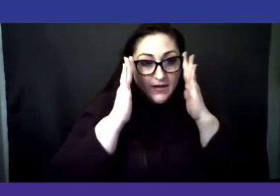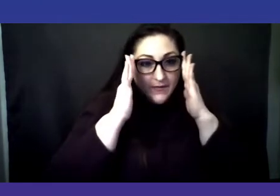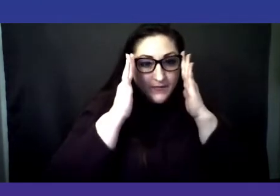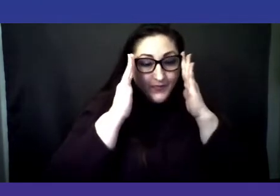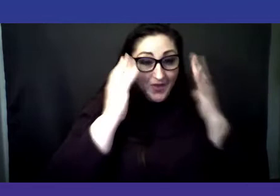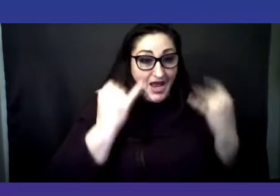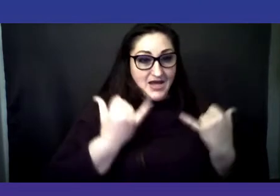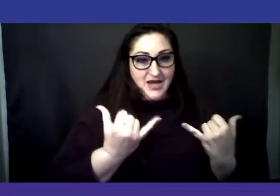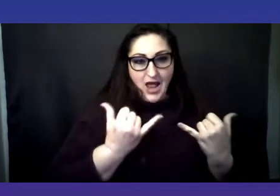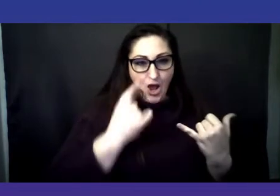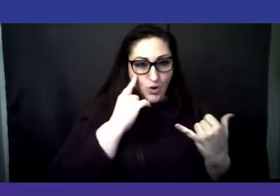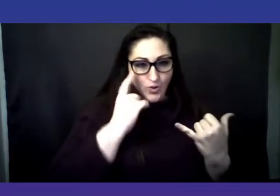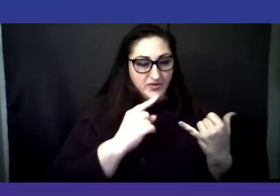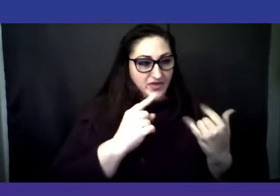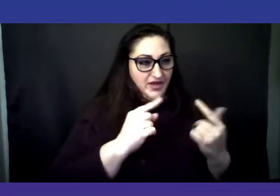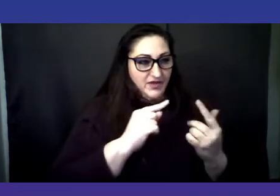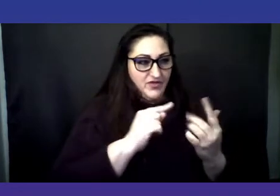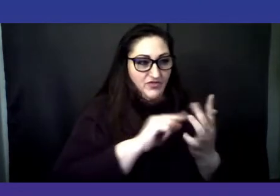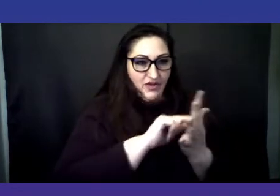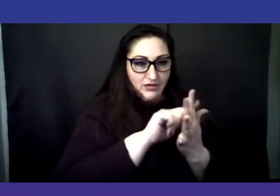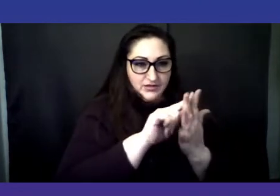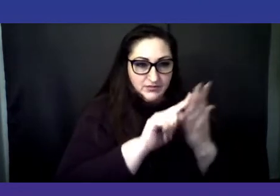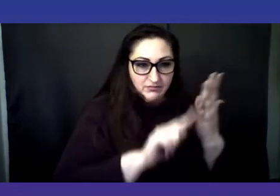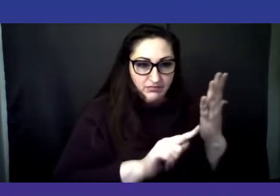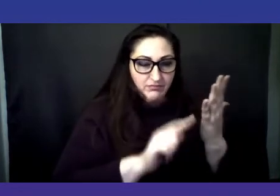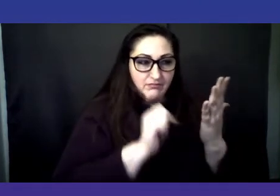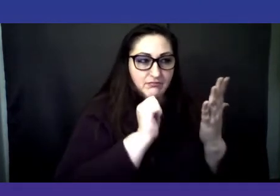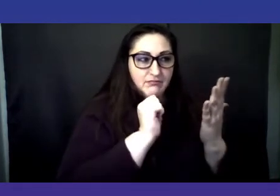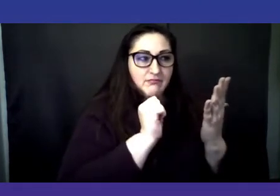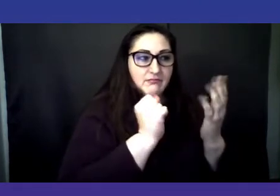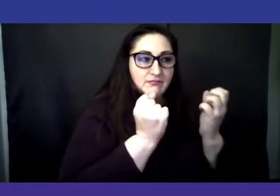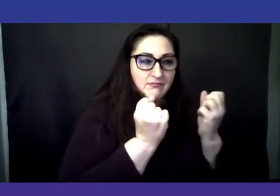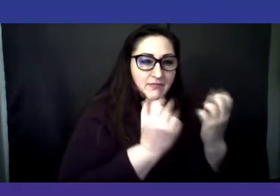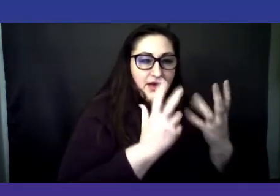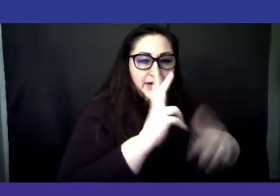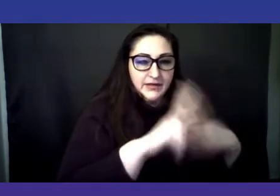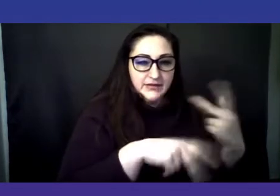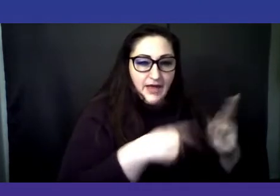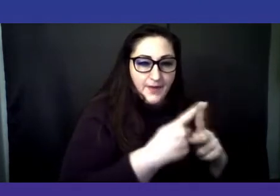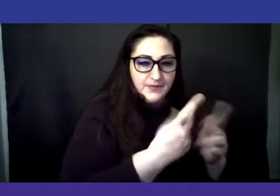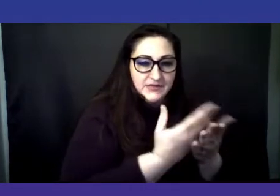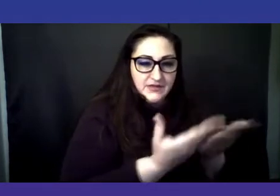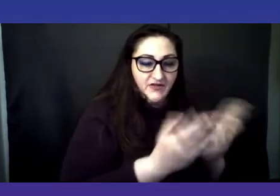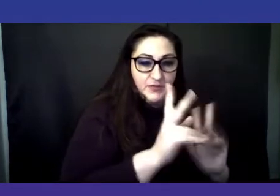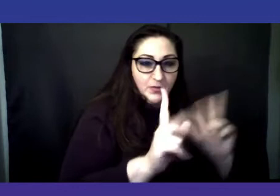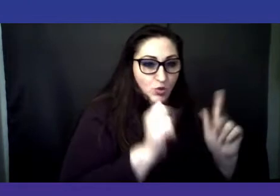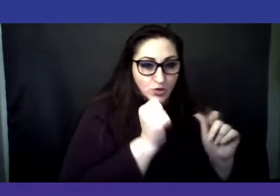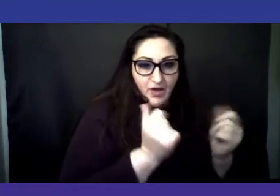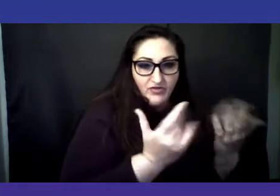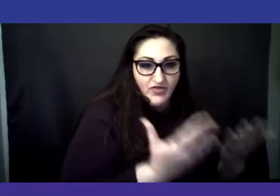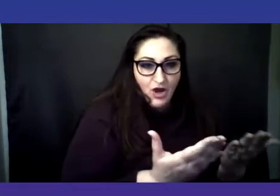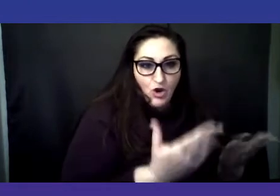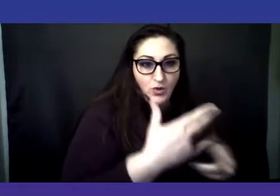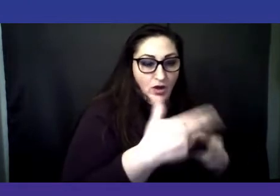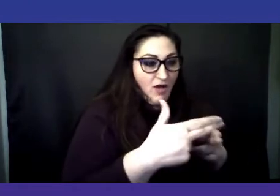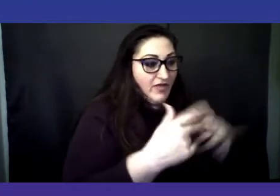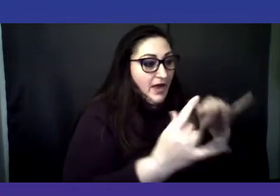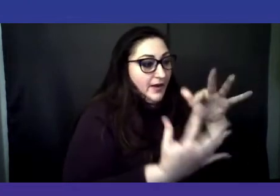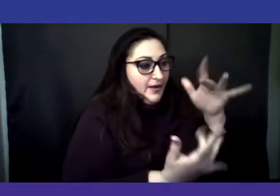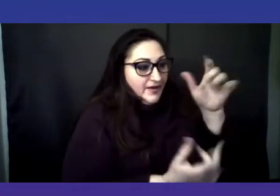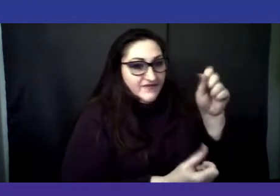an absence or an invisibility. So that might be about the lack of action